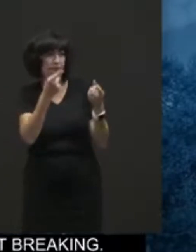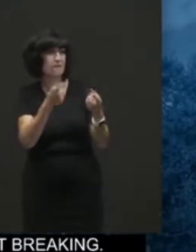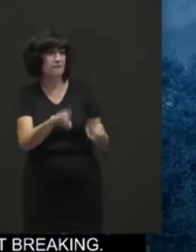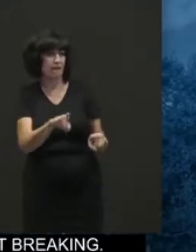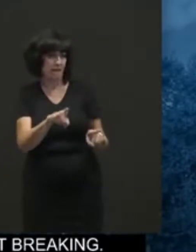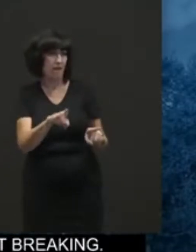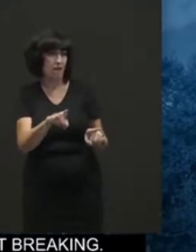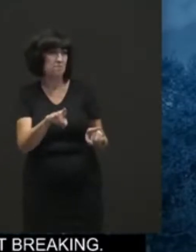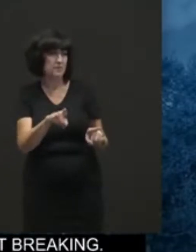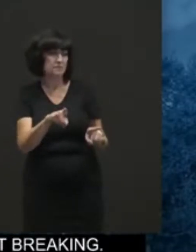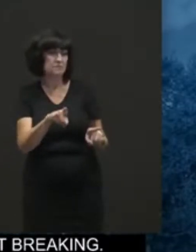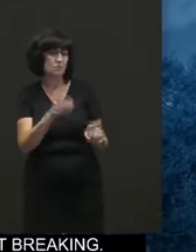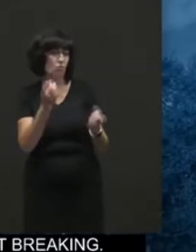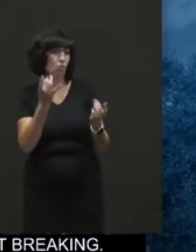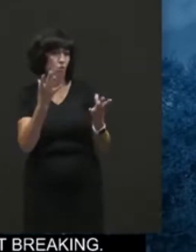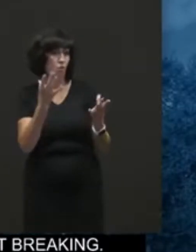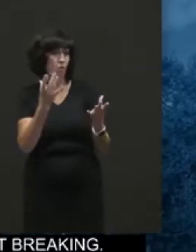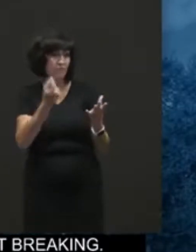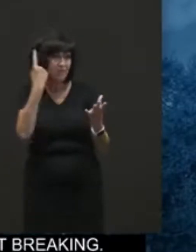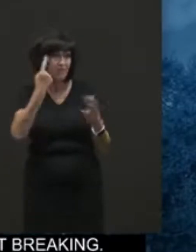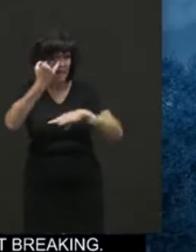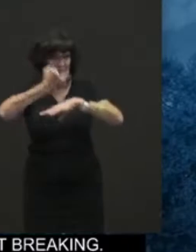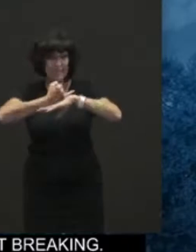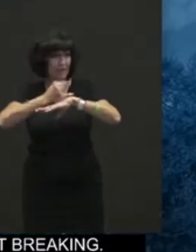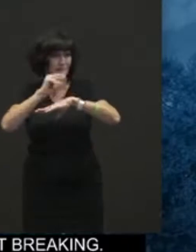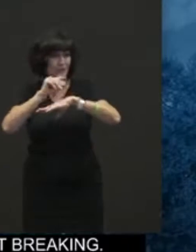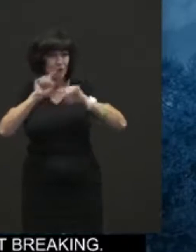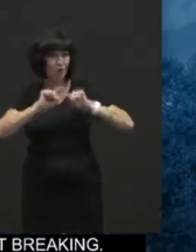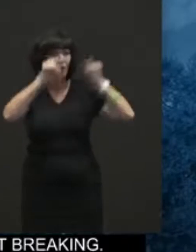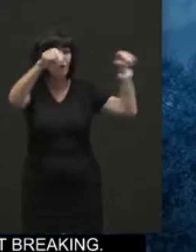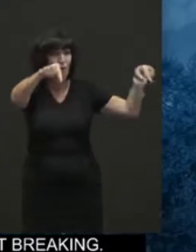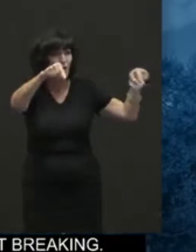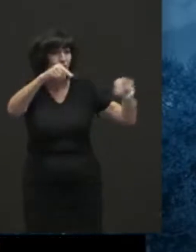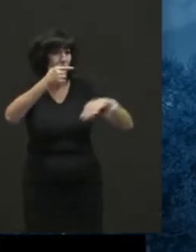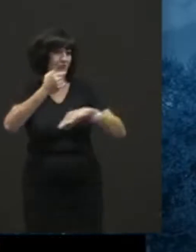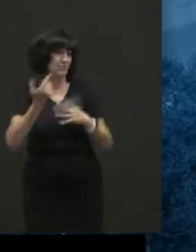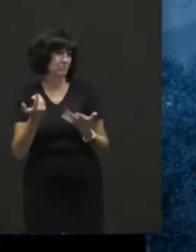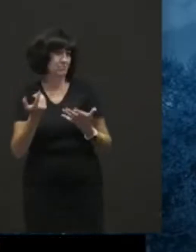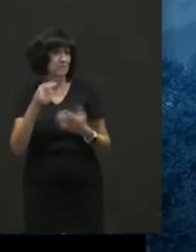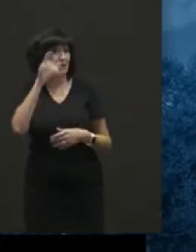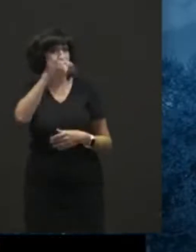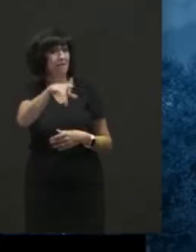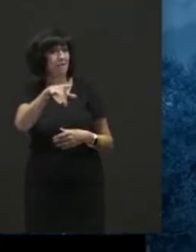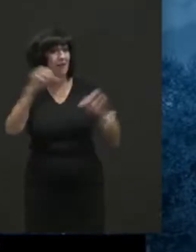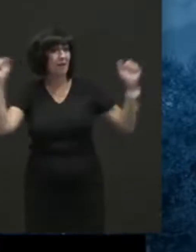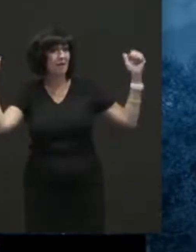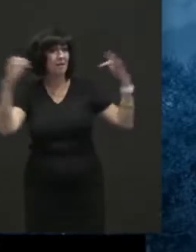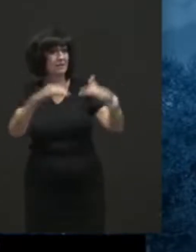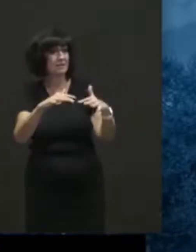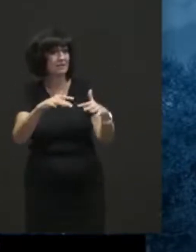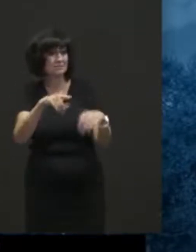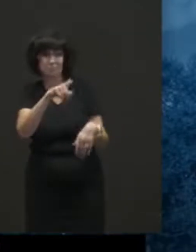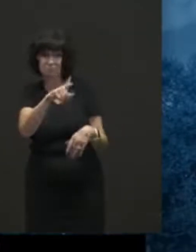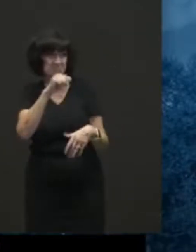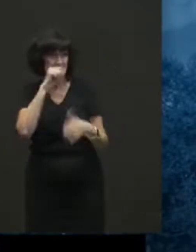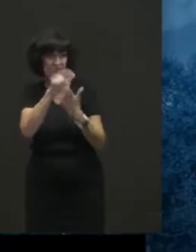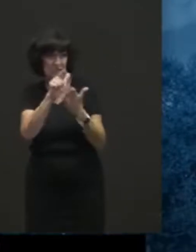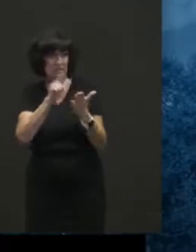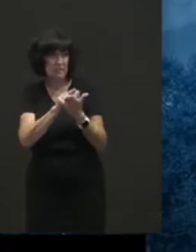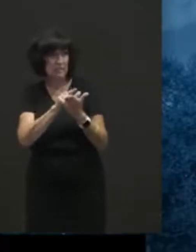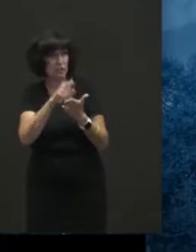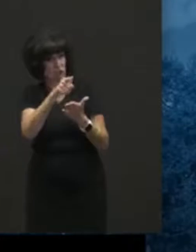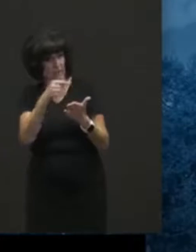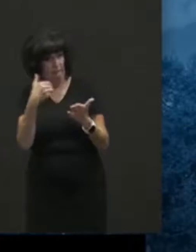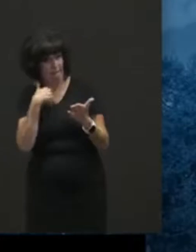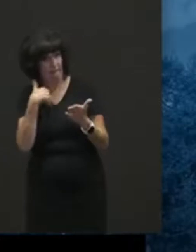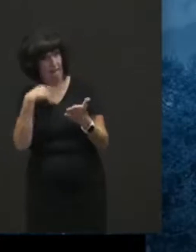off-campus gatherings. What I know about the gathering is that it was not a legal gathering. It was beyond the number of people